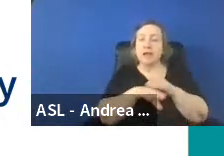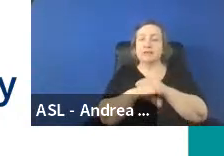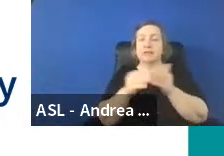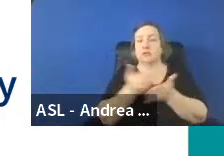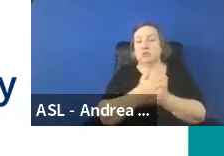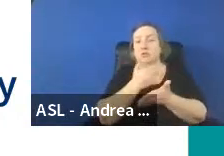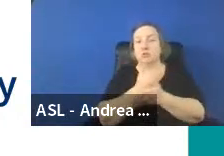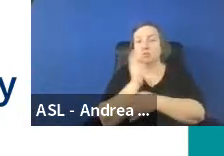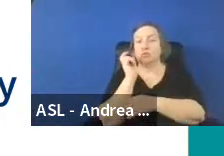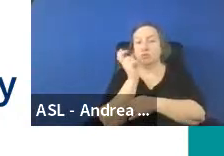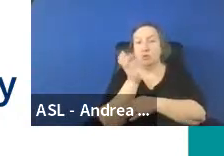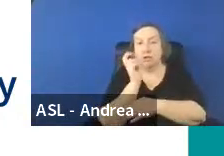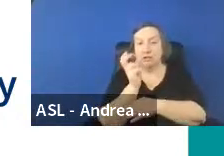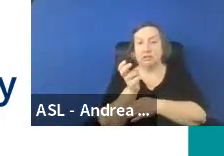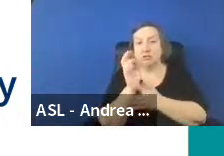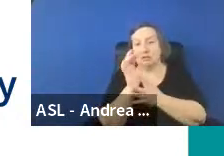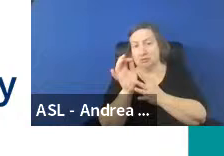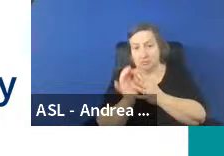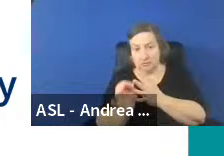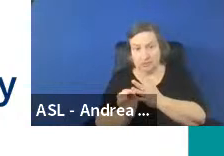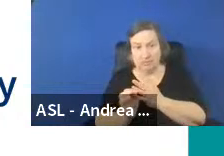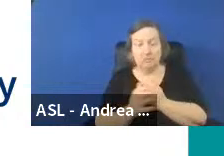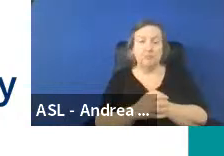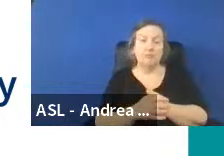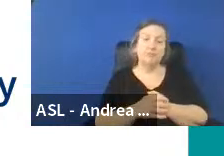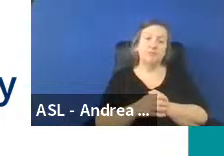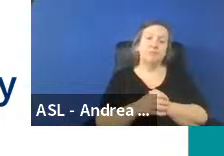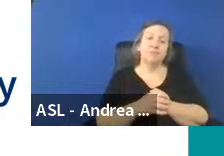transit option,